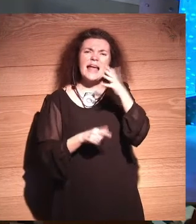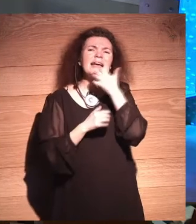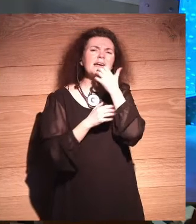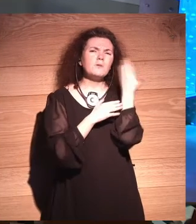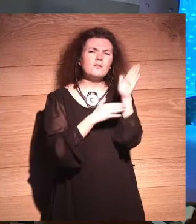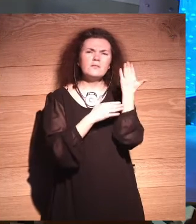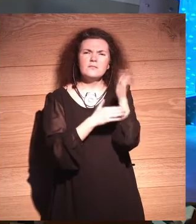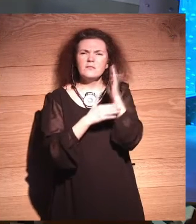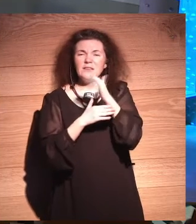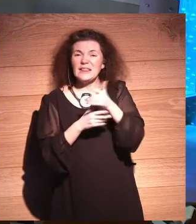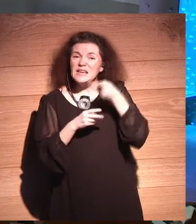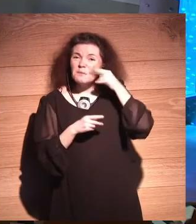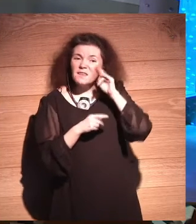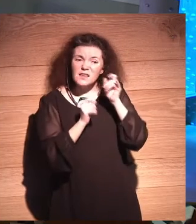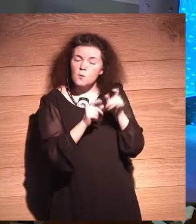place called, at the address